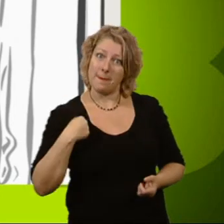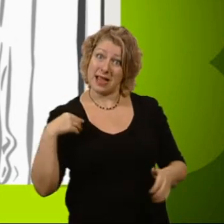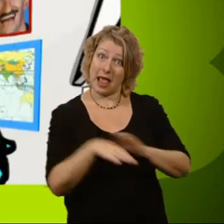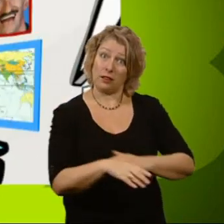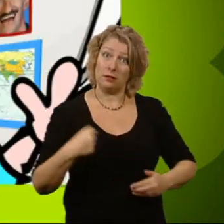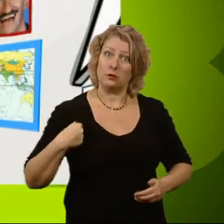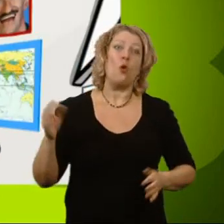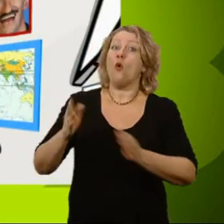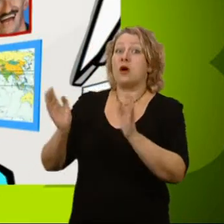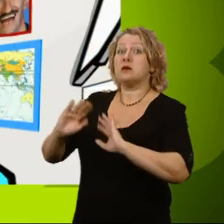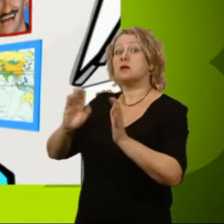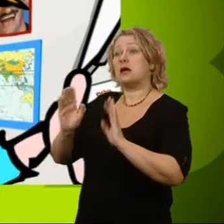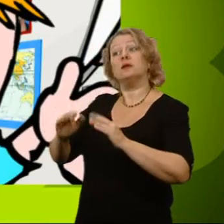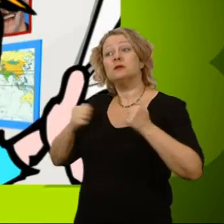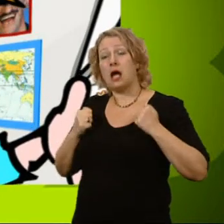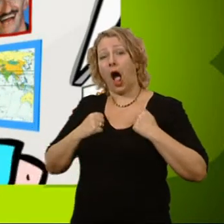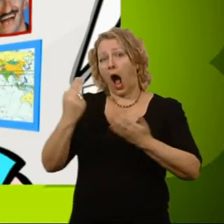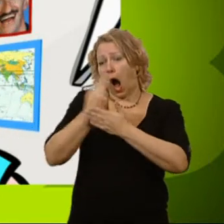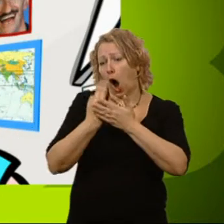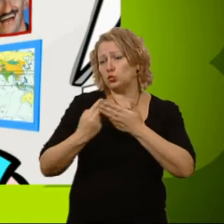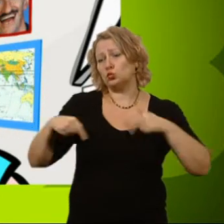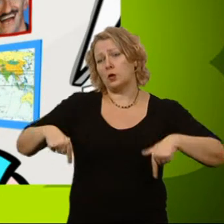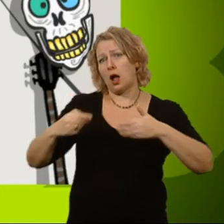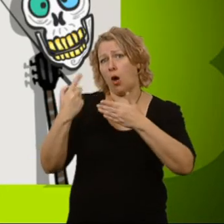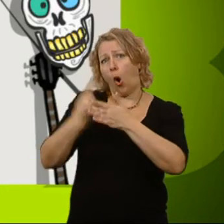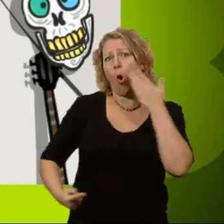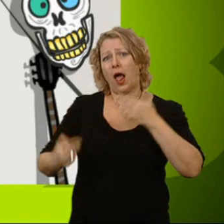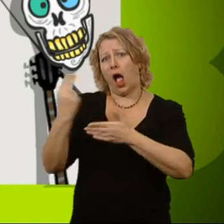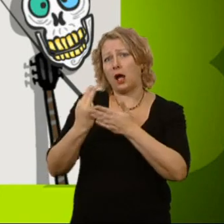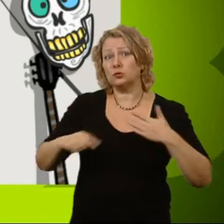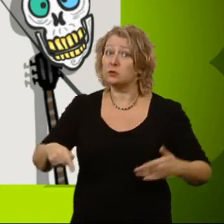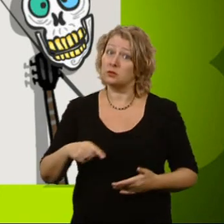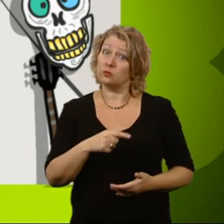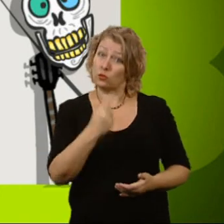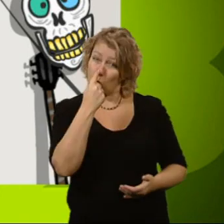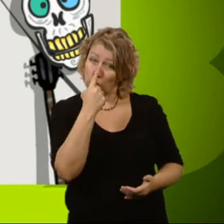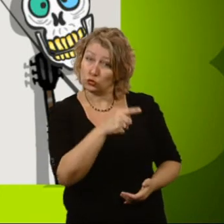in. No, you can't. This is my cartoon cupboard. You just watch me.